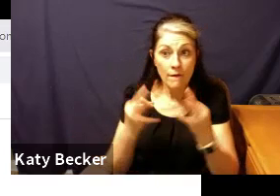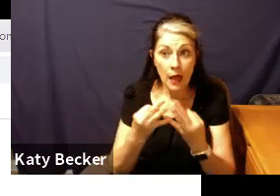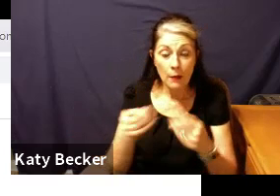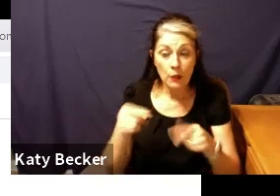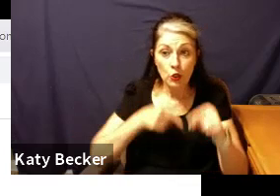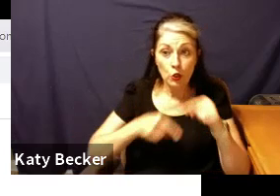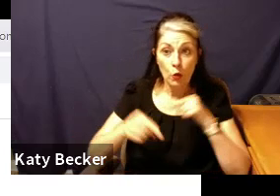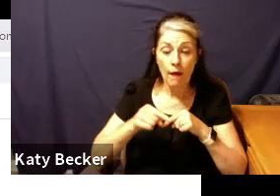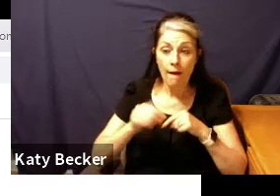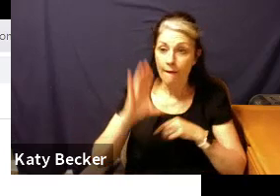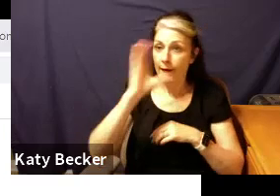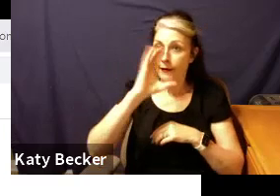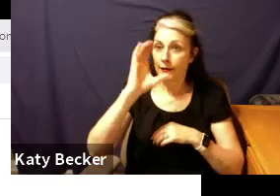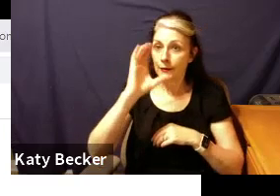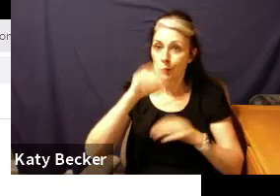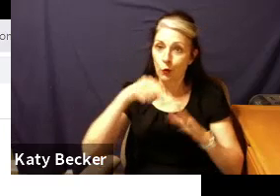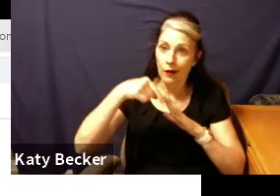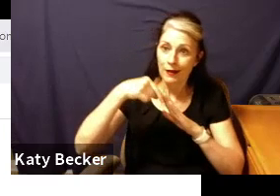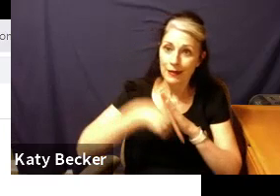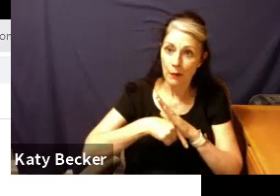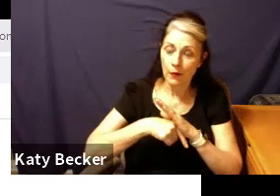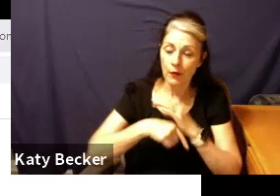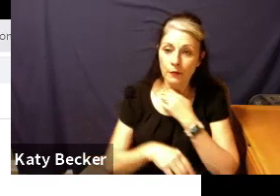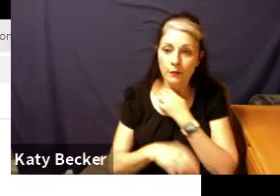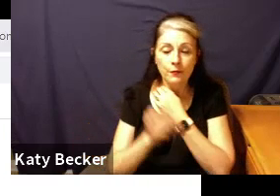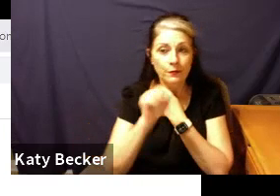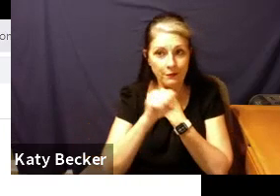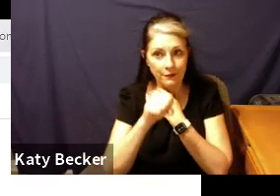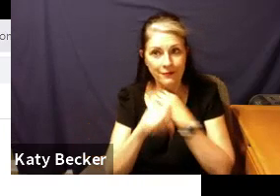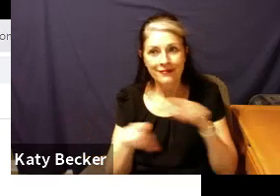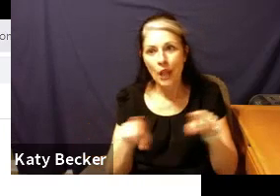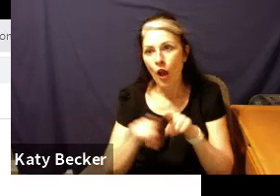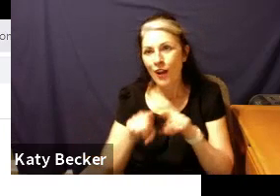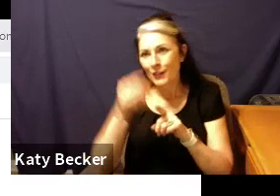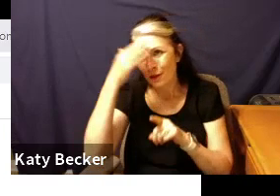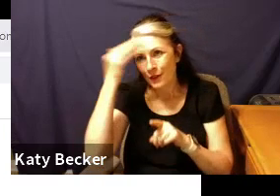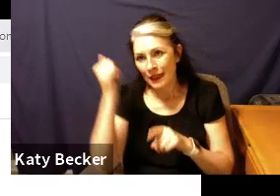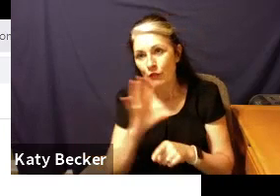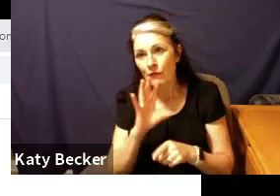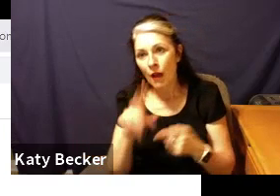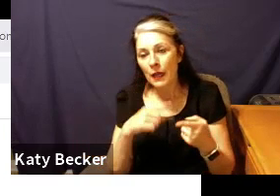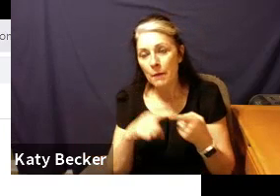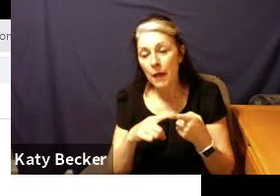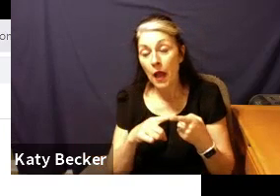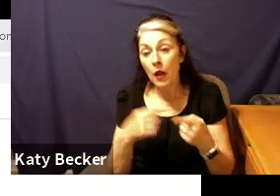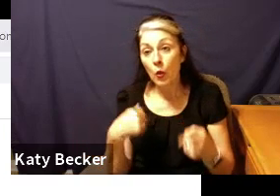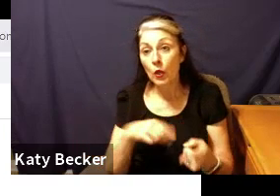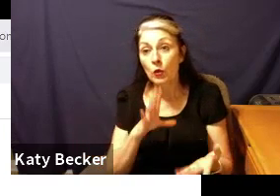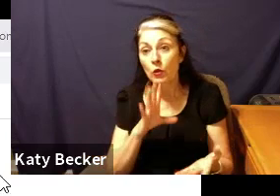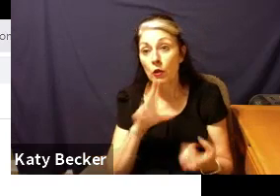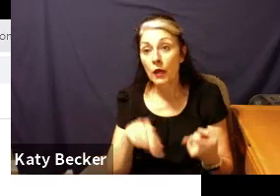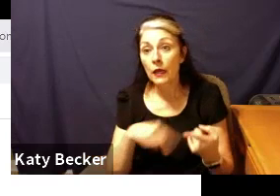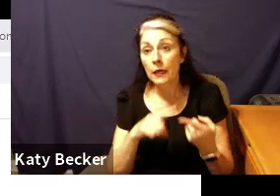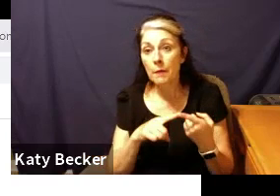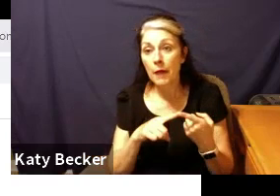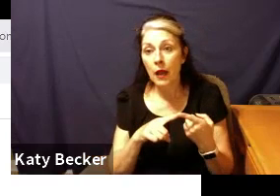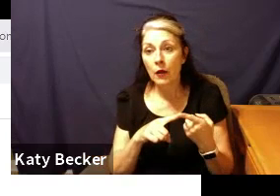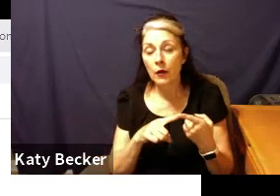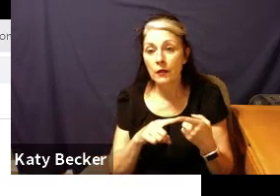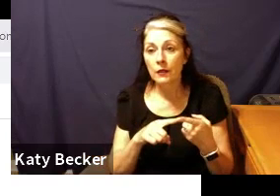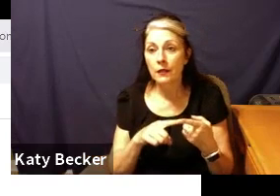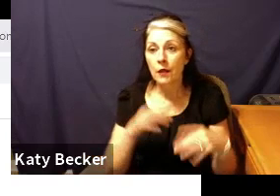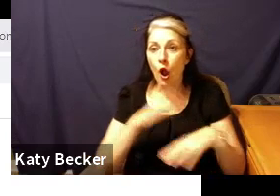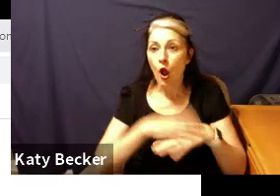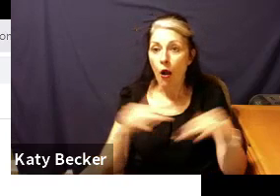and explore those in depth. Yes, and I did also forget to mention that when we were talking about the